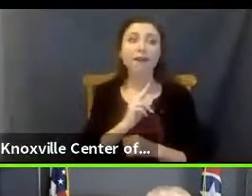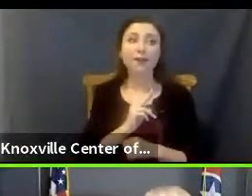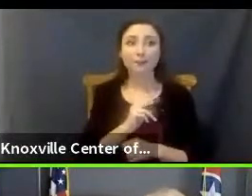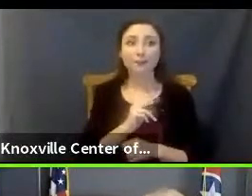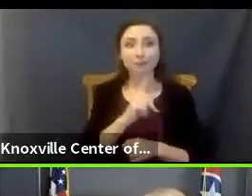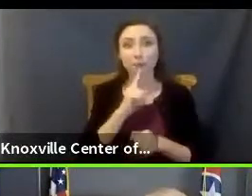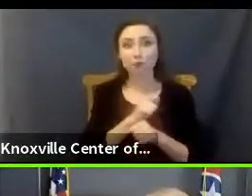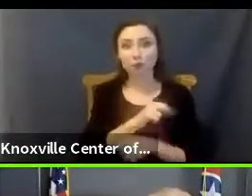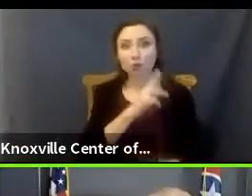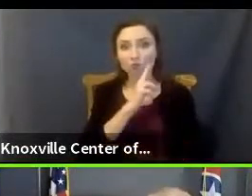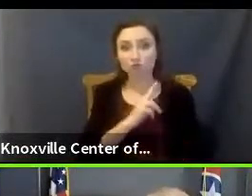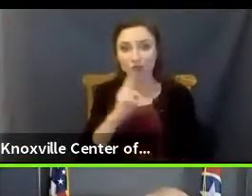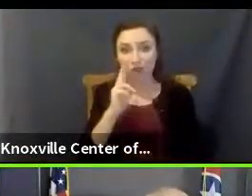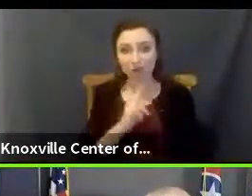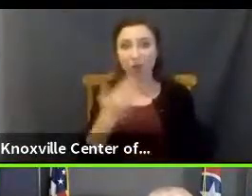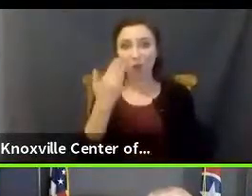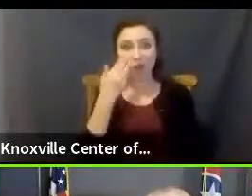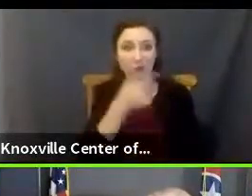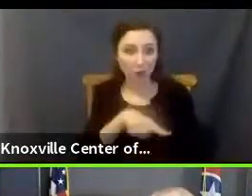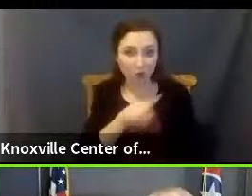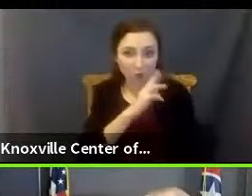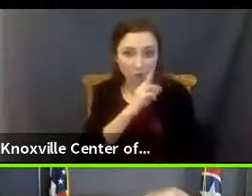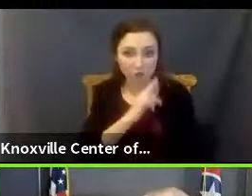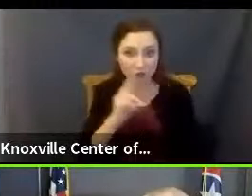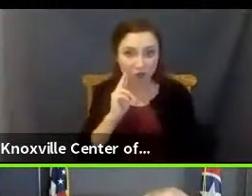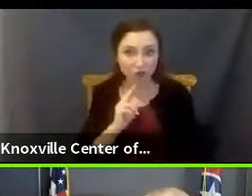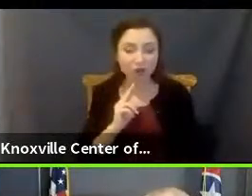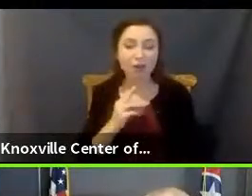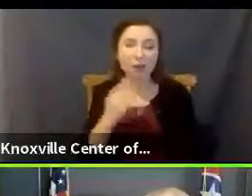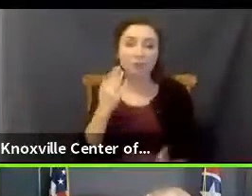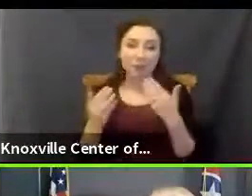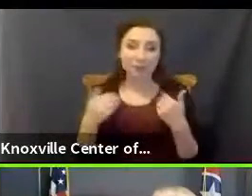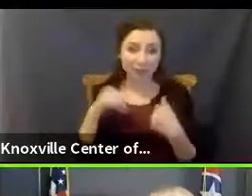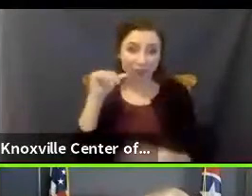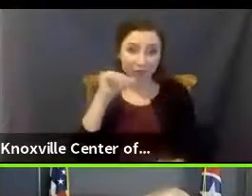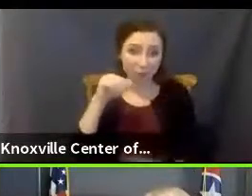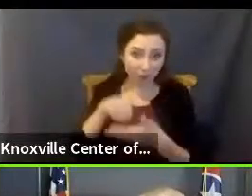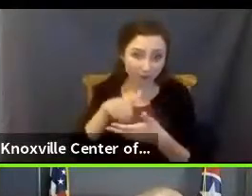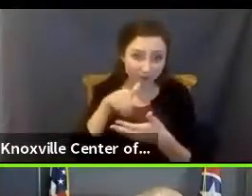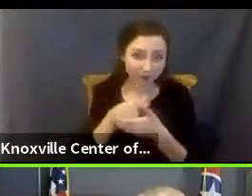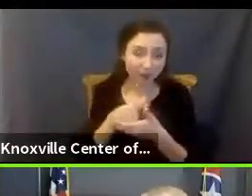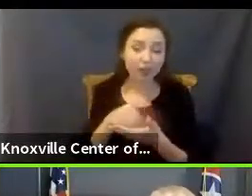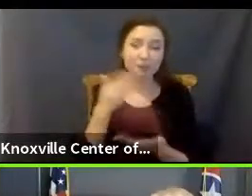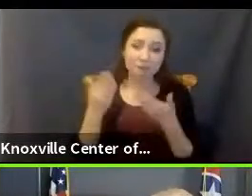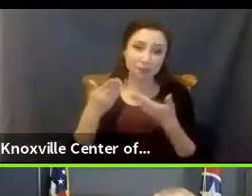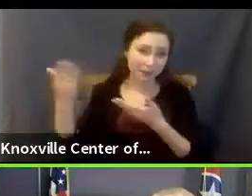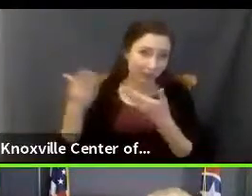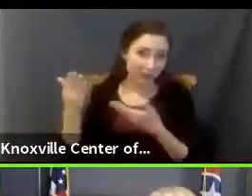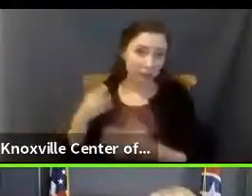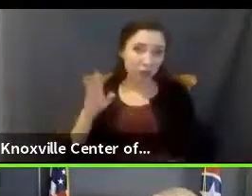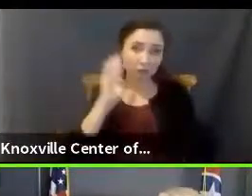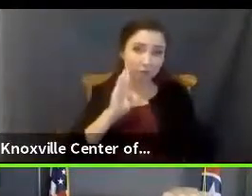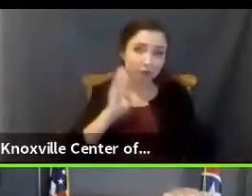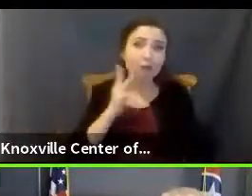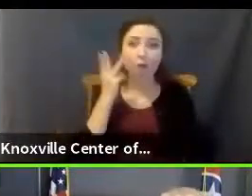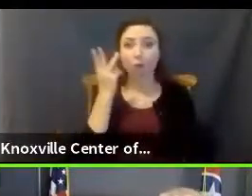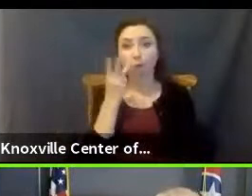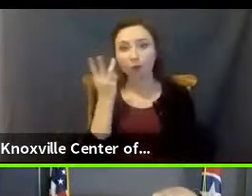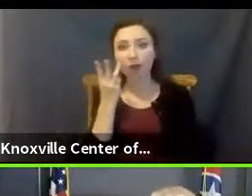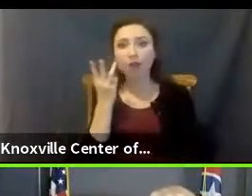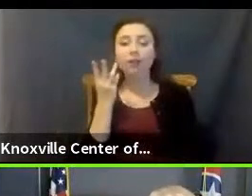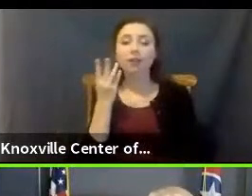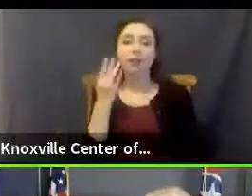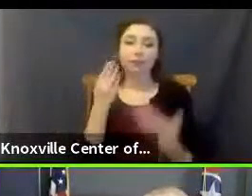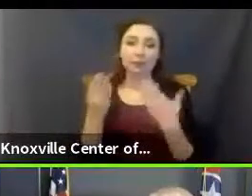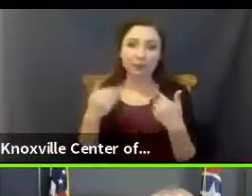restaurants, and we all know them as restaurants, but they might have a bar in them, and they might serve beer or wine, and they might have,